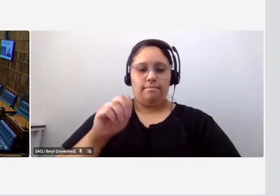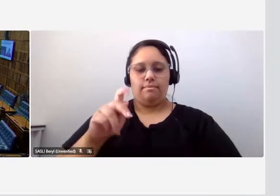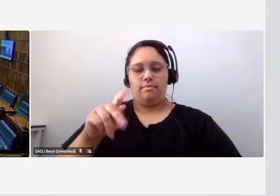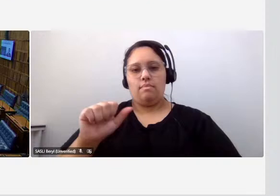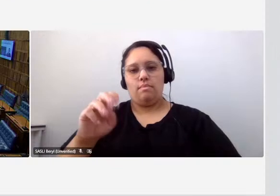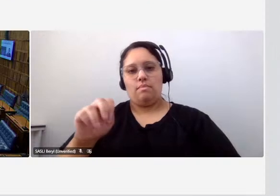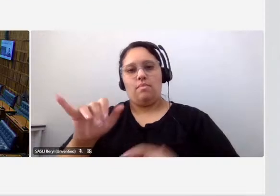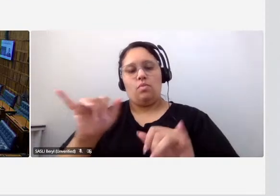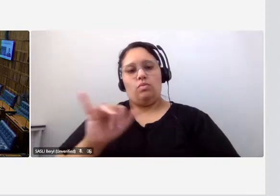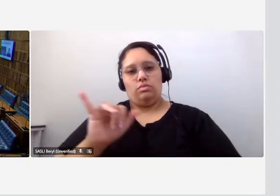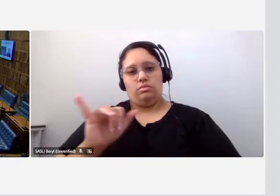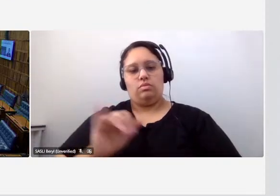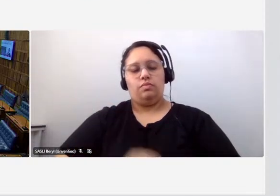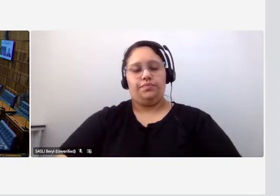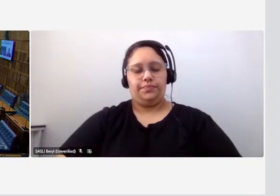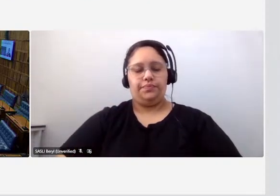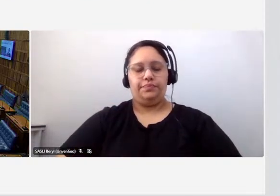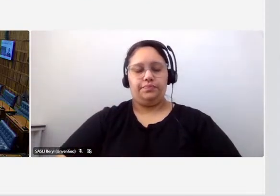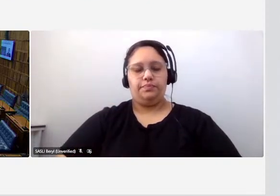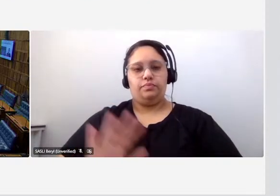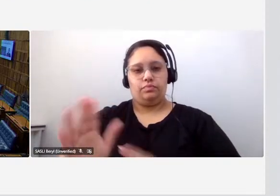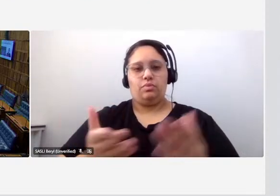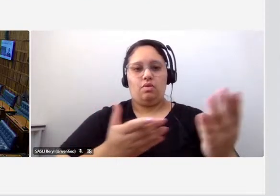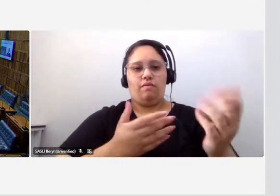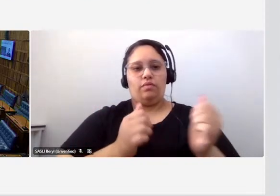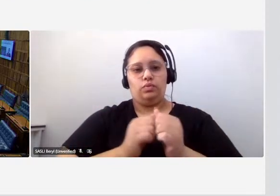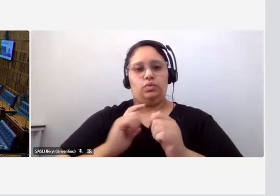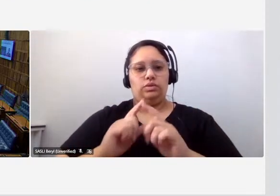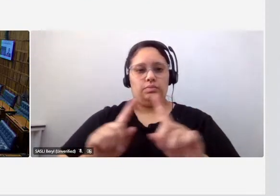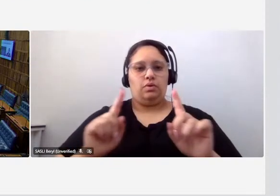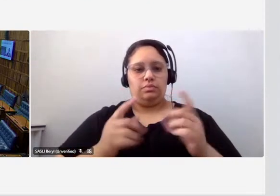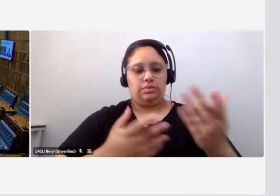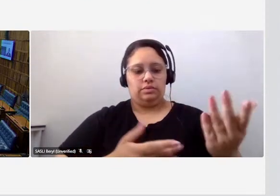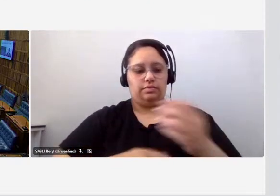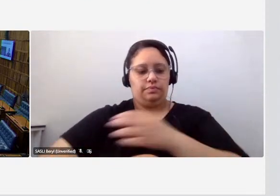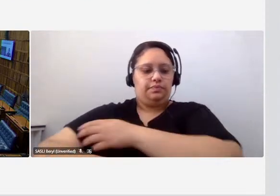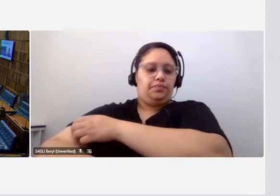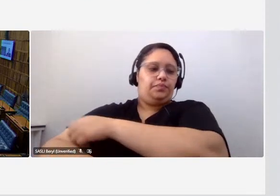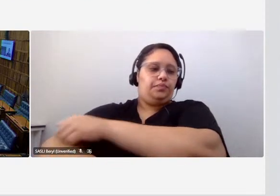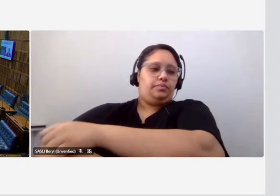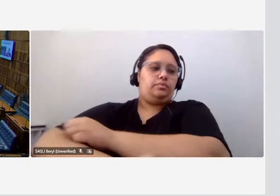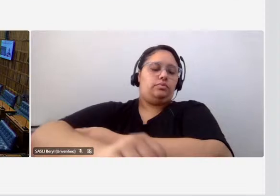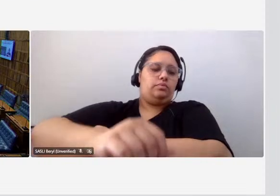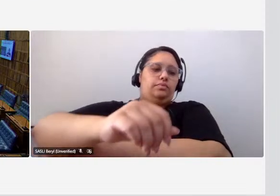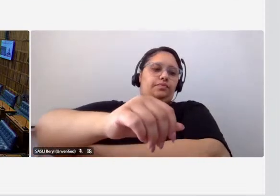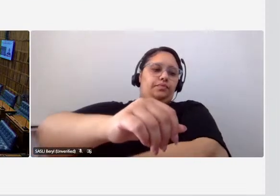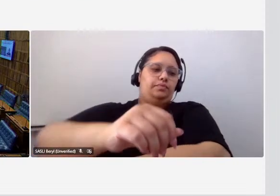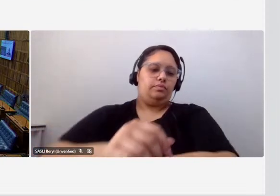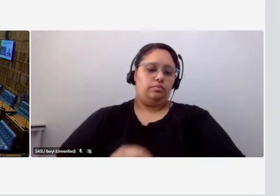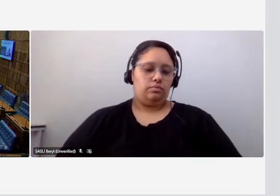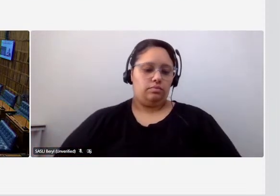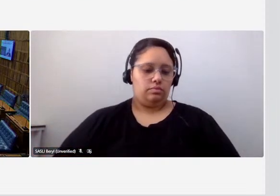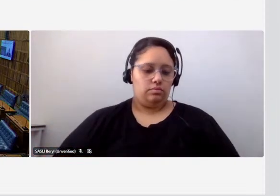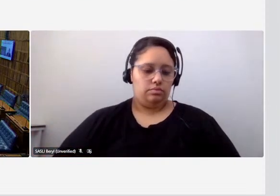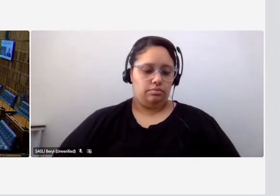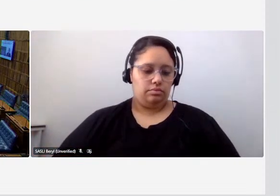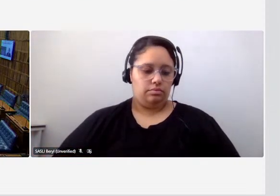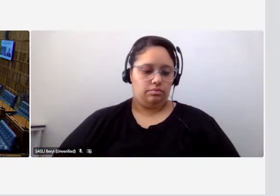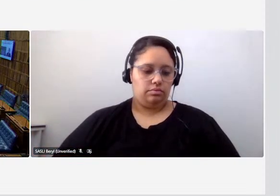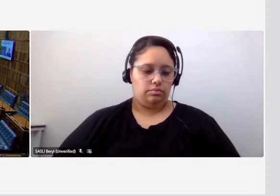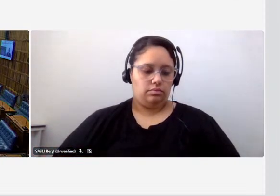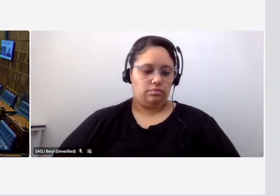Yeah. Over to the department or the council.